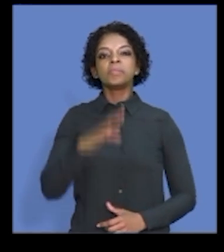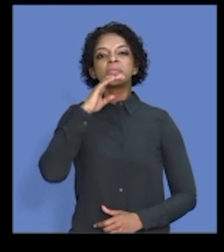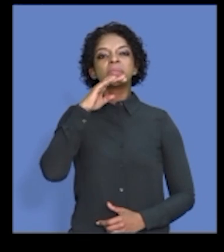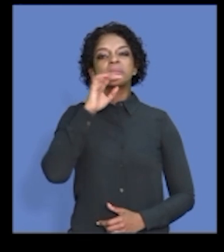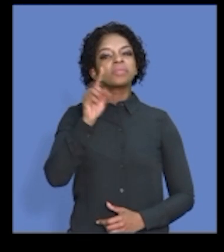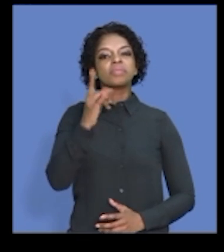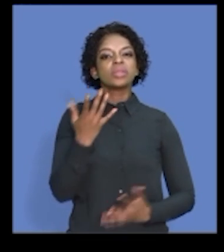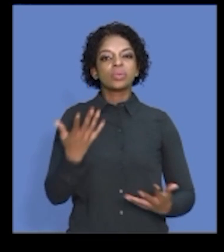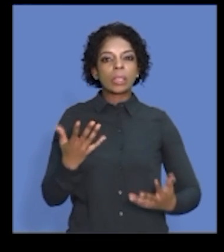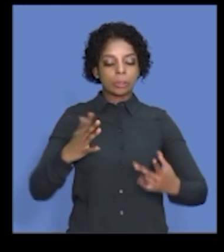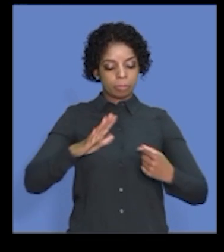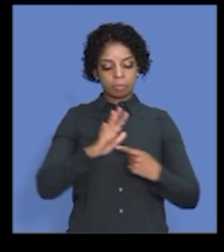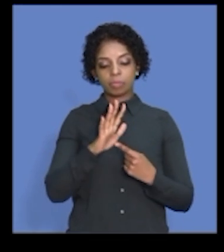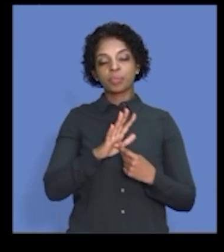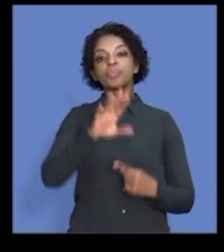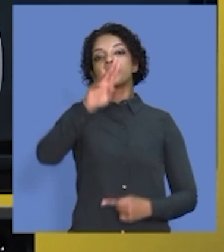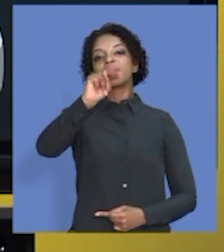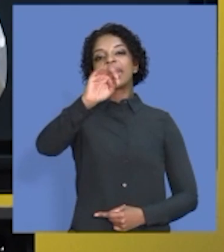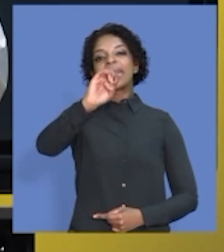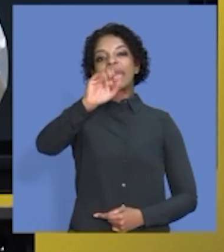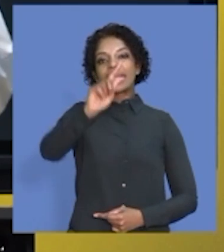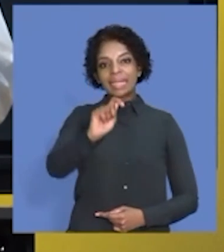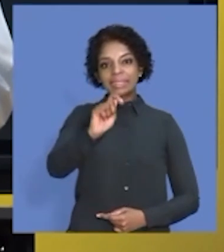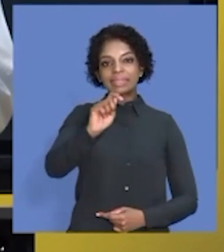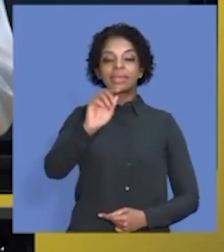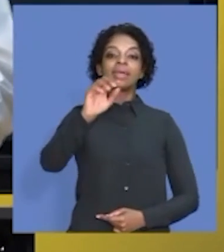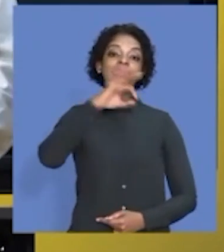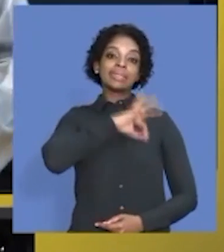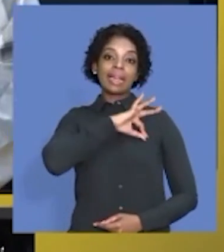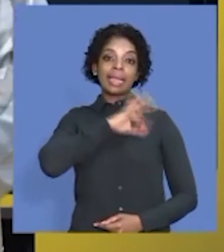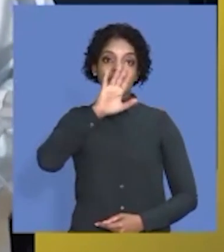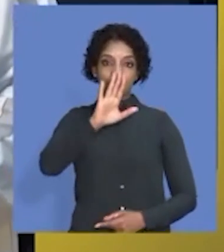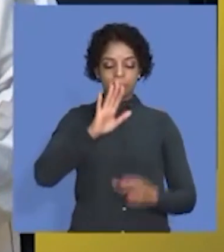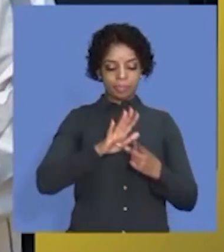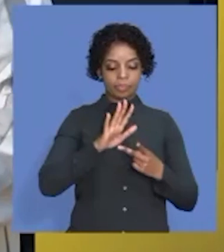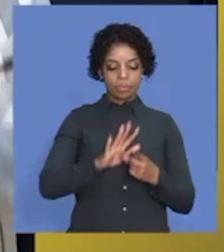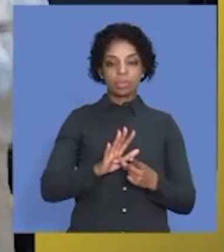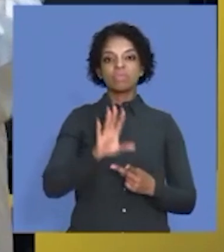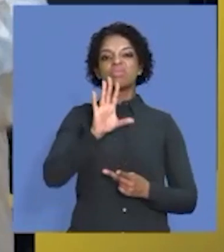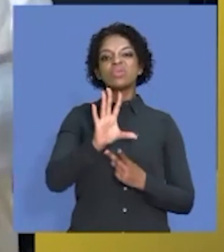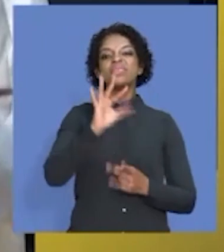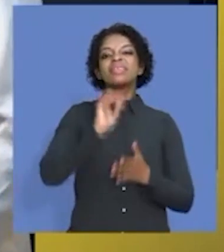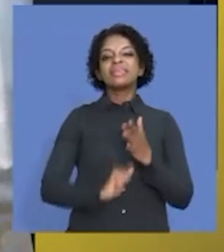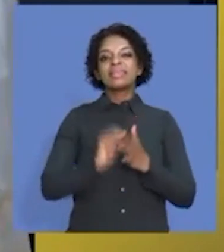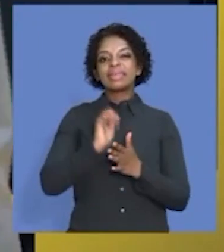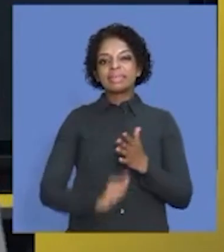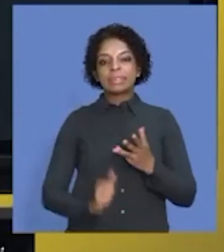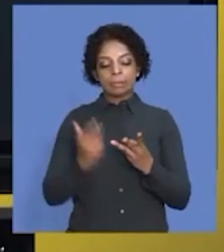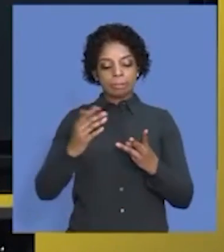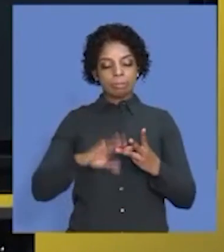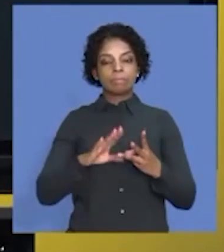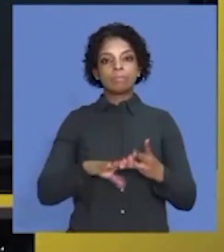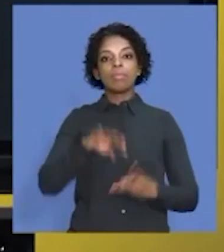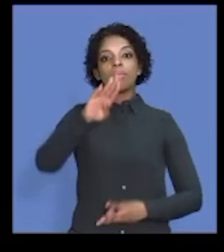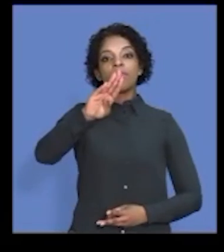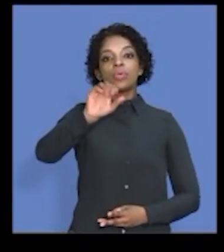So in other words, take your net salary plus your deductions, and that will give you your gross salary. So obviously,